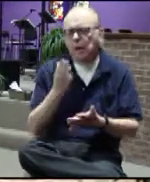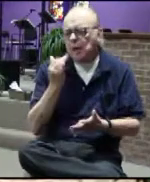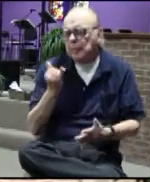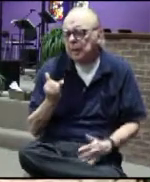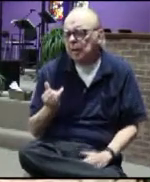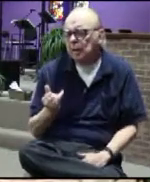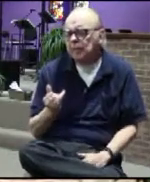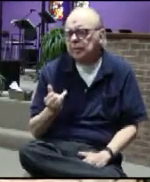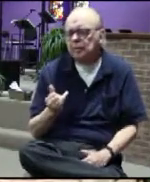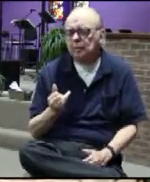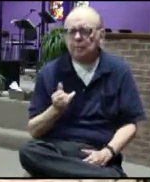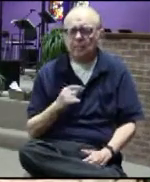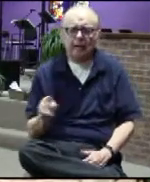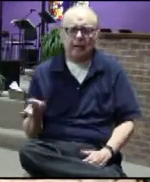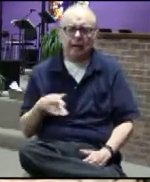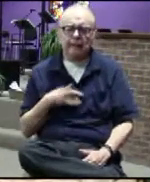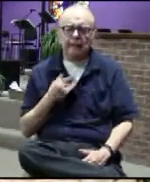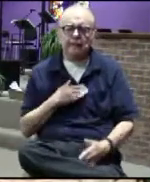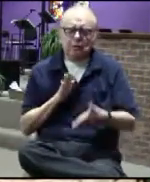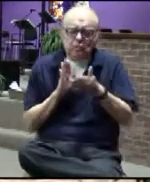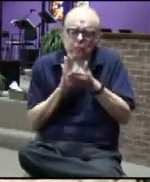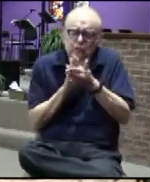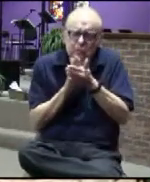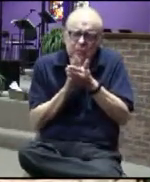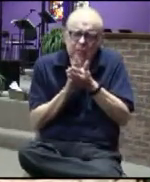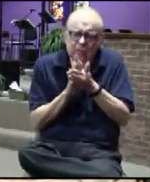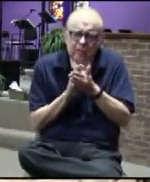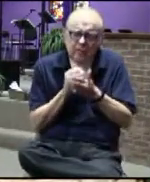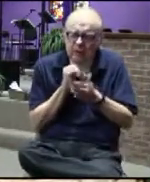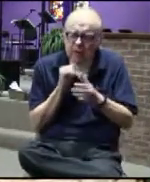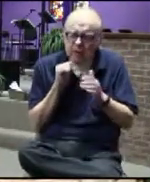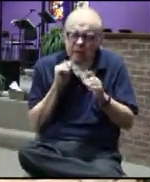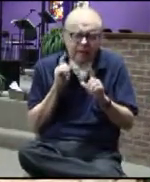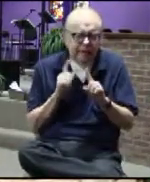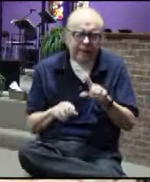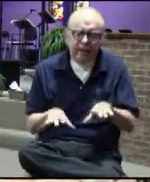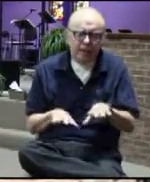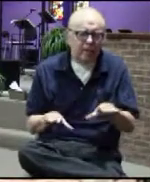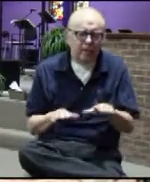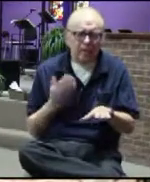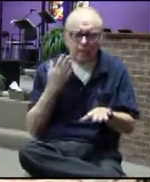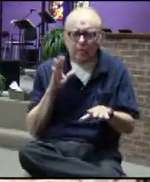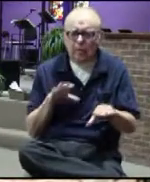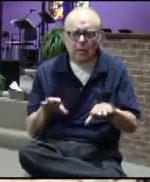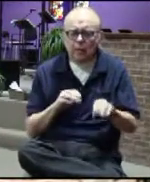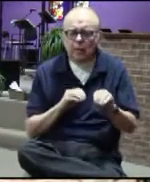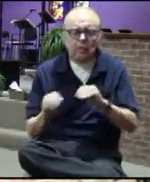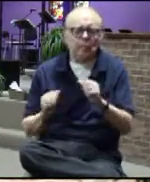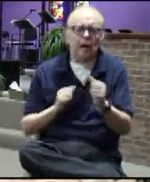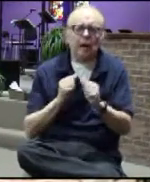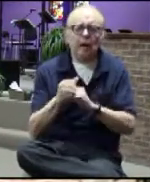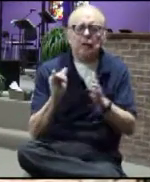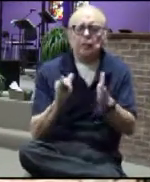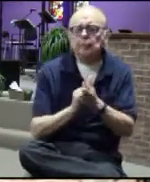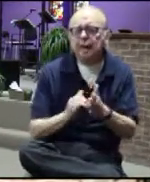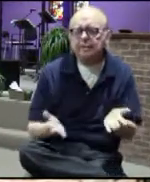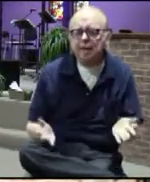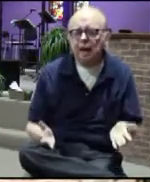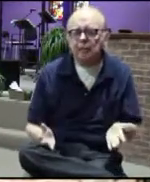Because they feel confined. They're not capable. They don't know how to move past that.